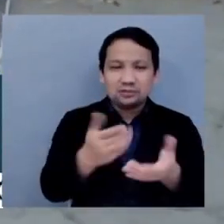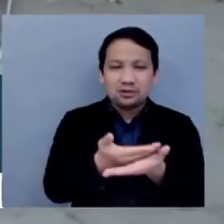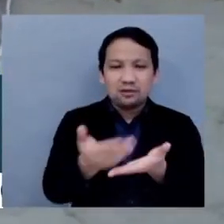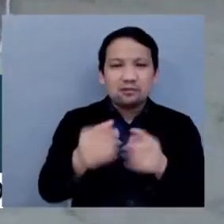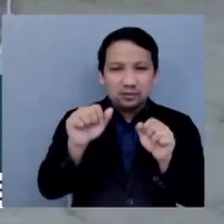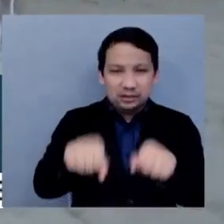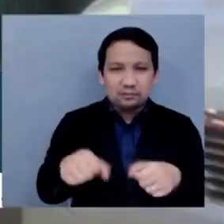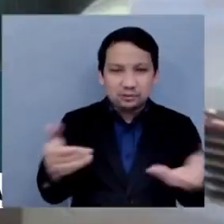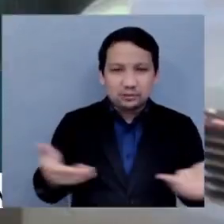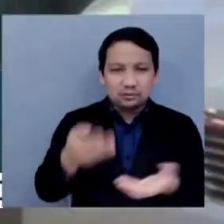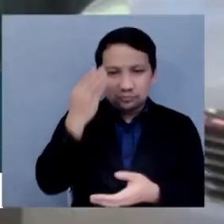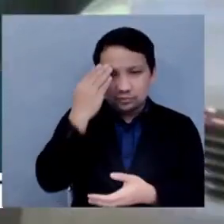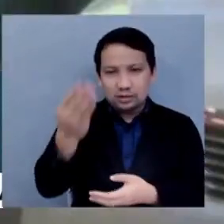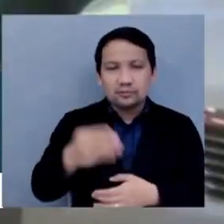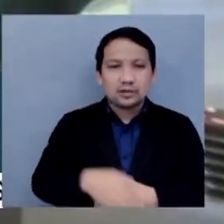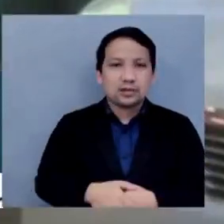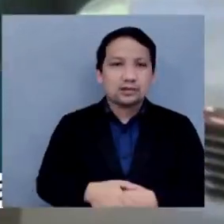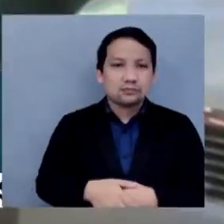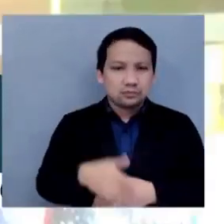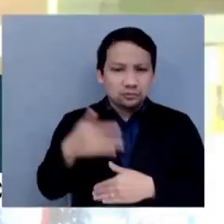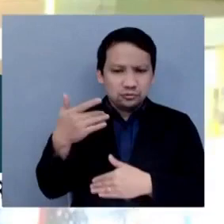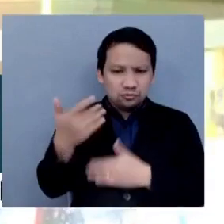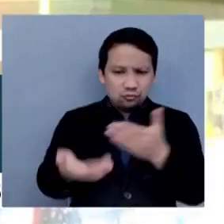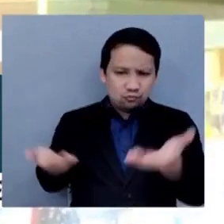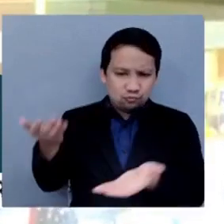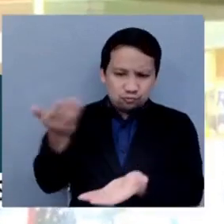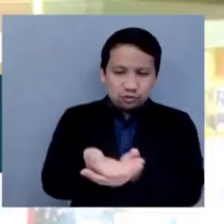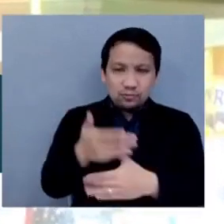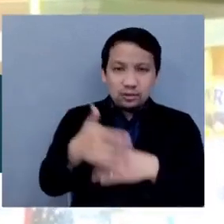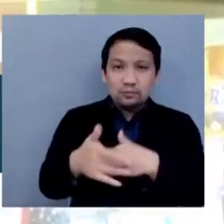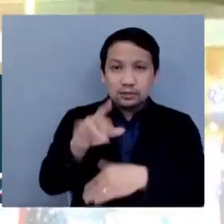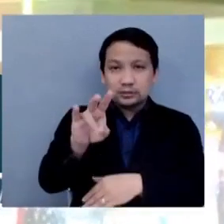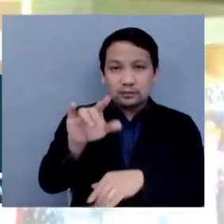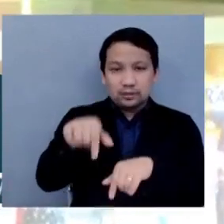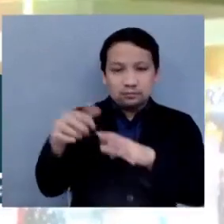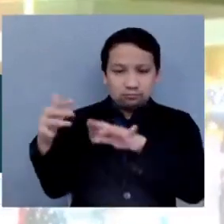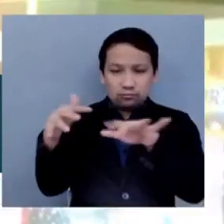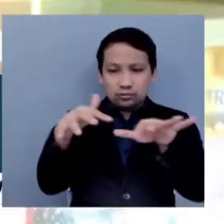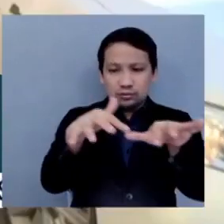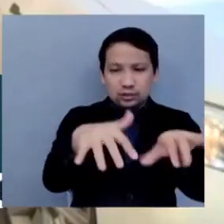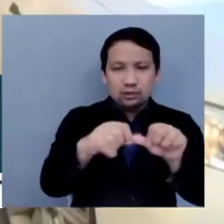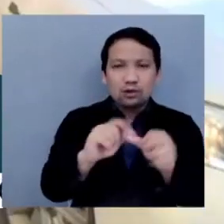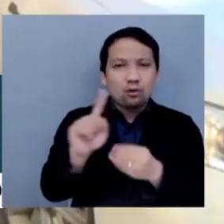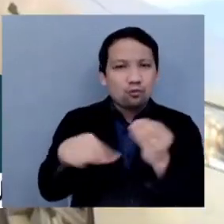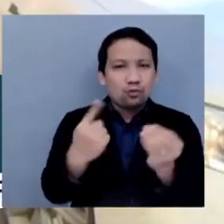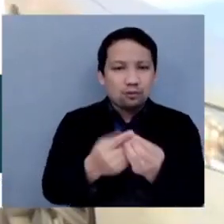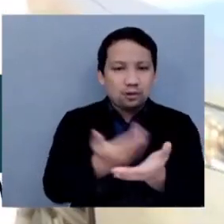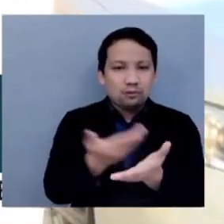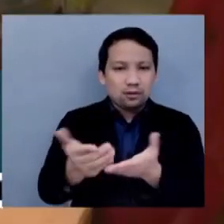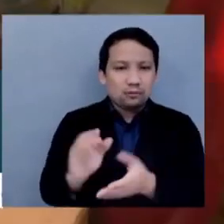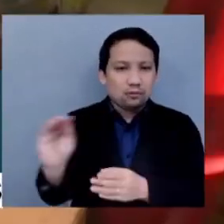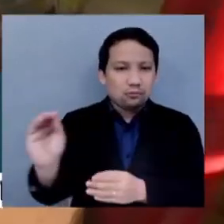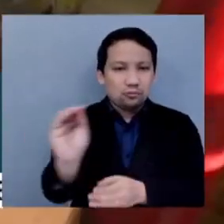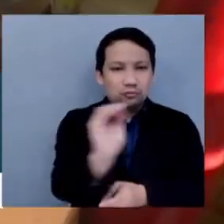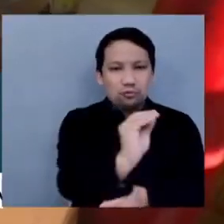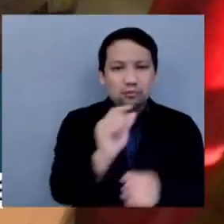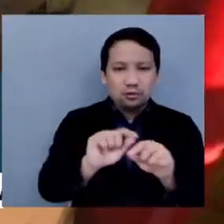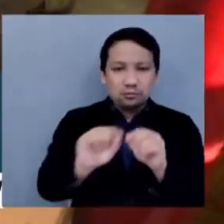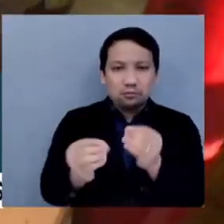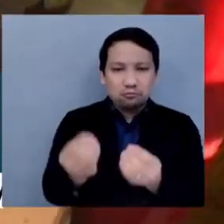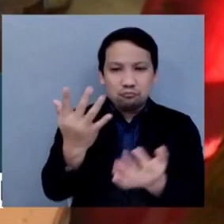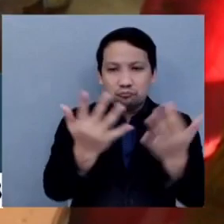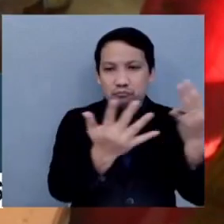As early as 7 this morning, buyers arrived at the fireworks stores here in Bacawe, Bulacan to buy their firecrackers and pyrotechnic